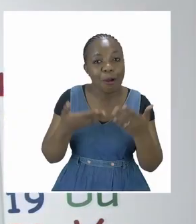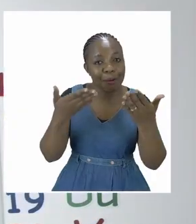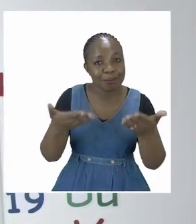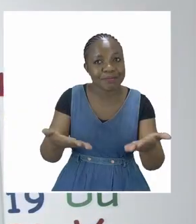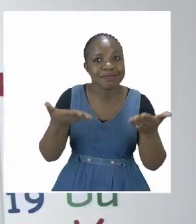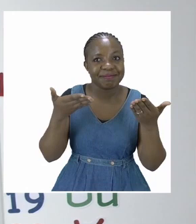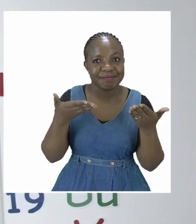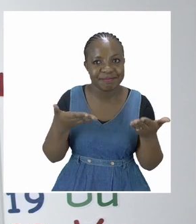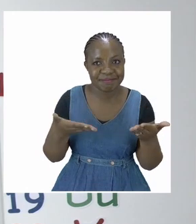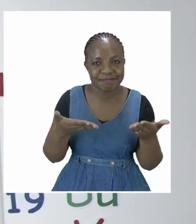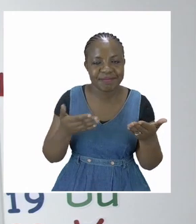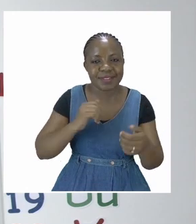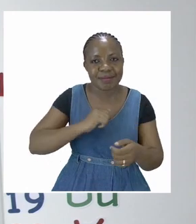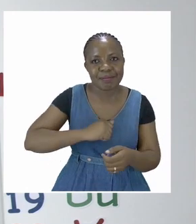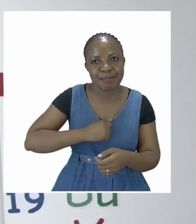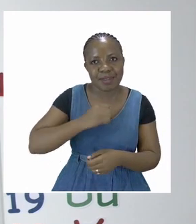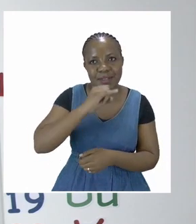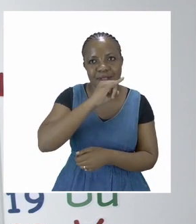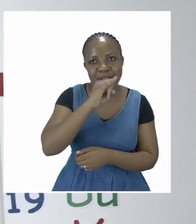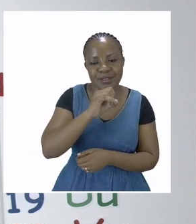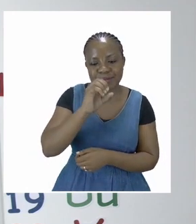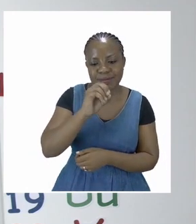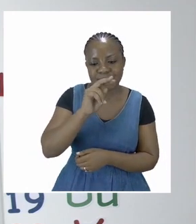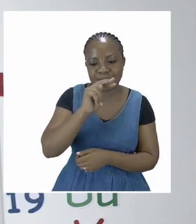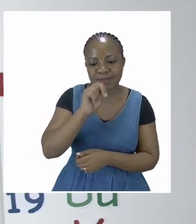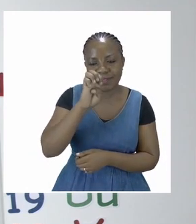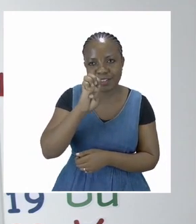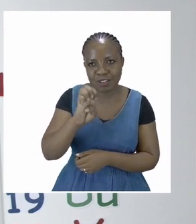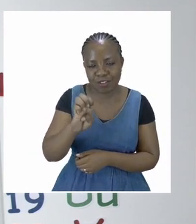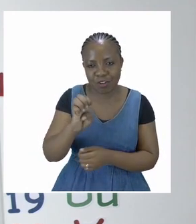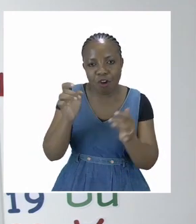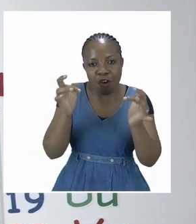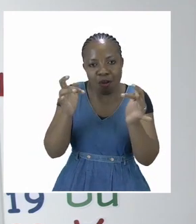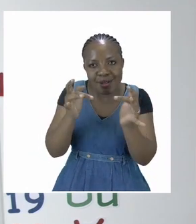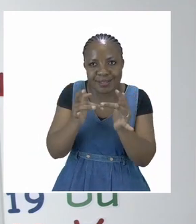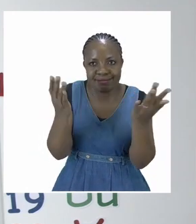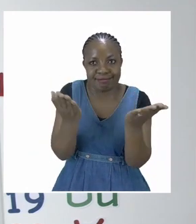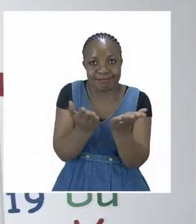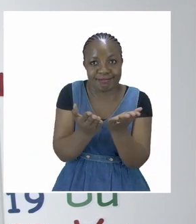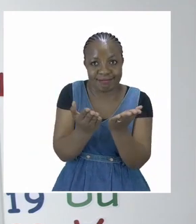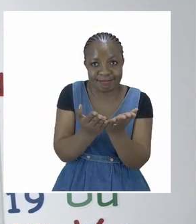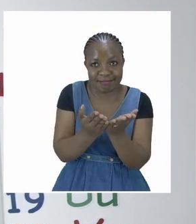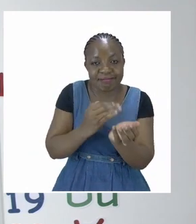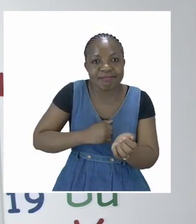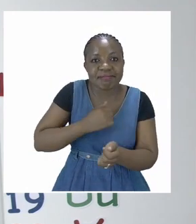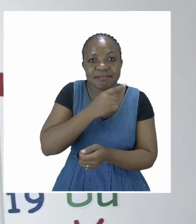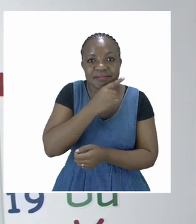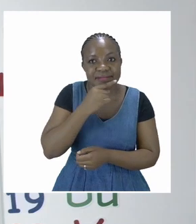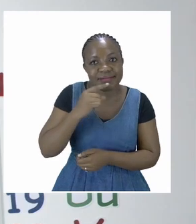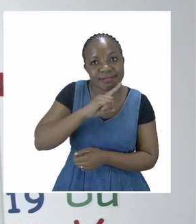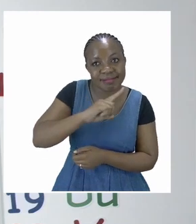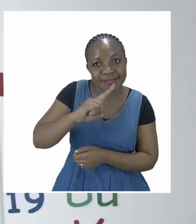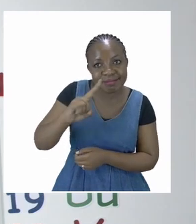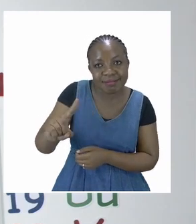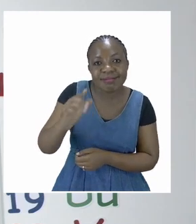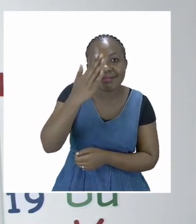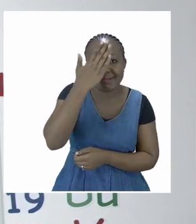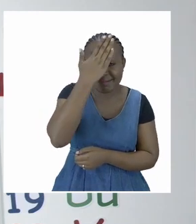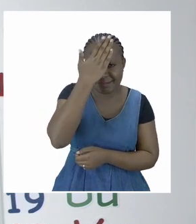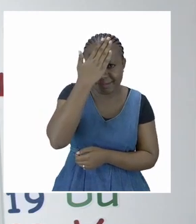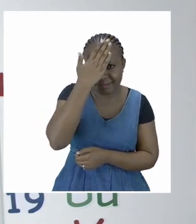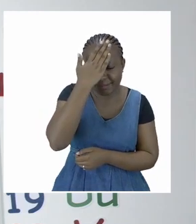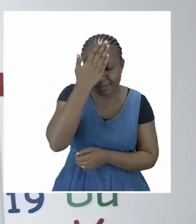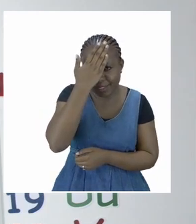Welcome to My Zone Online School. My name is Teacher Mutsa. Get your education